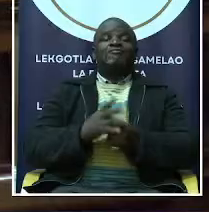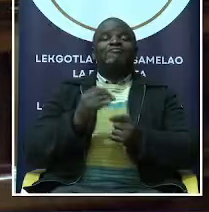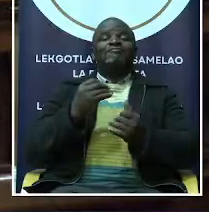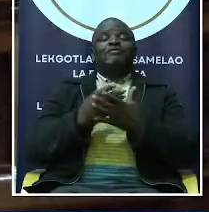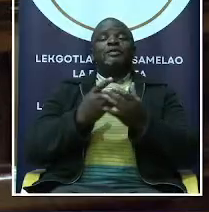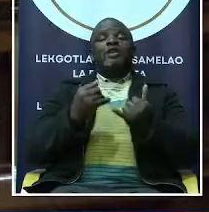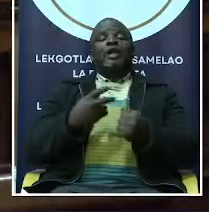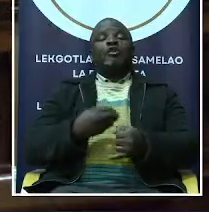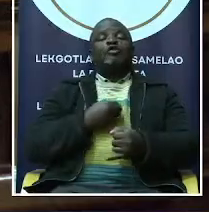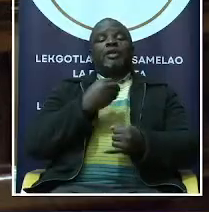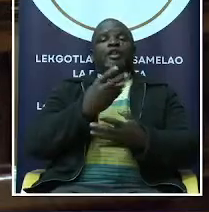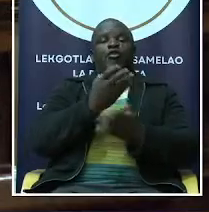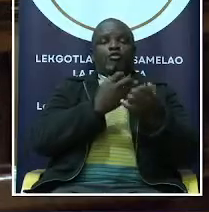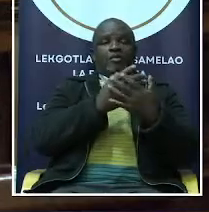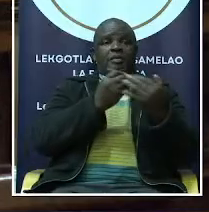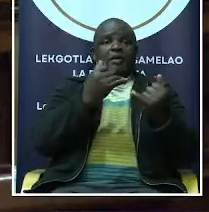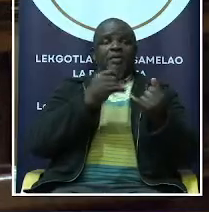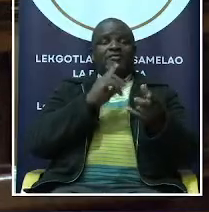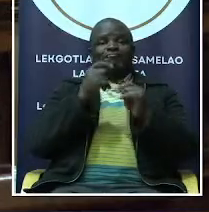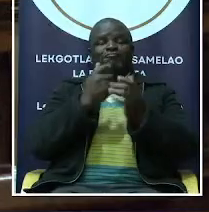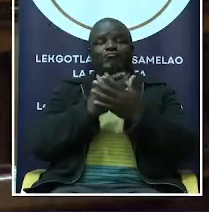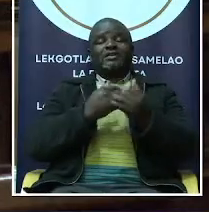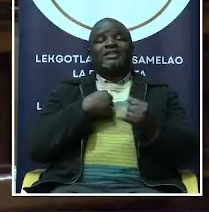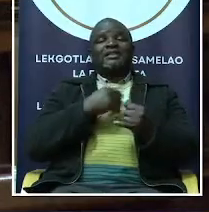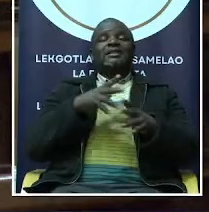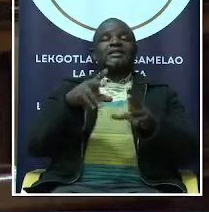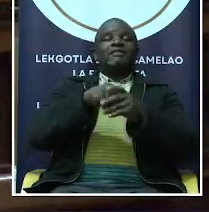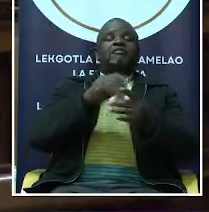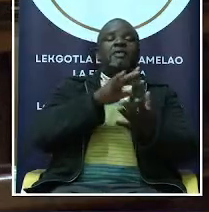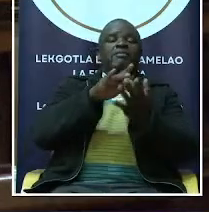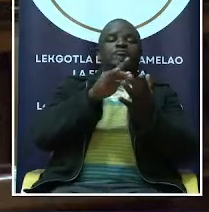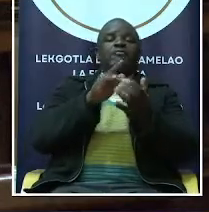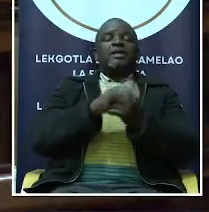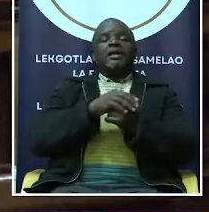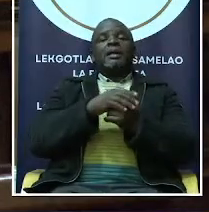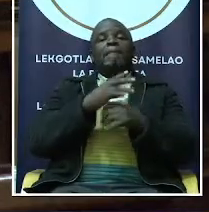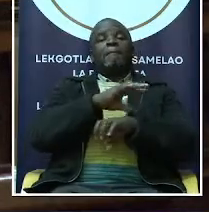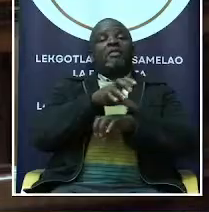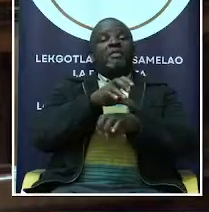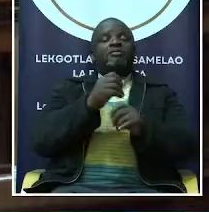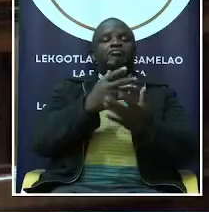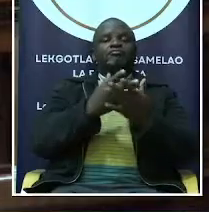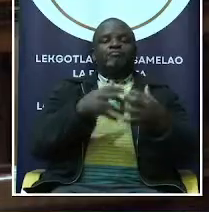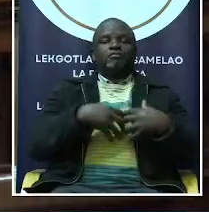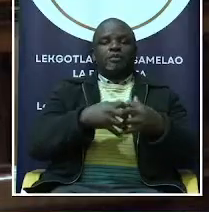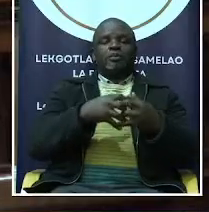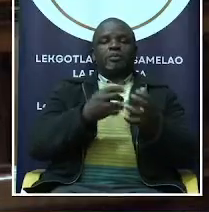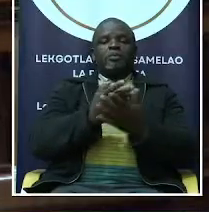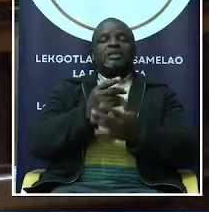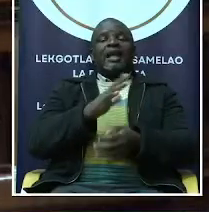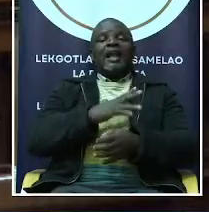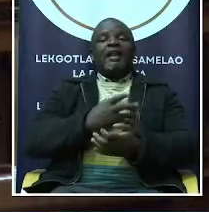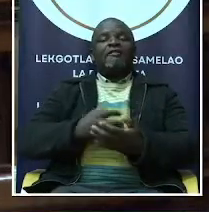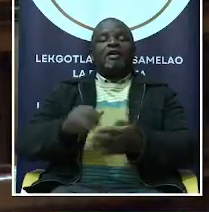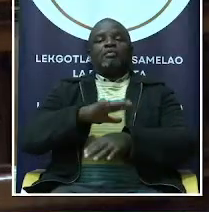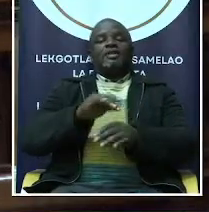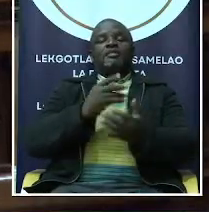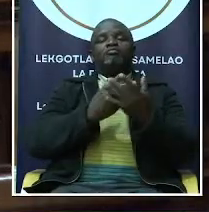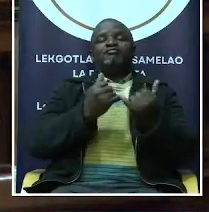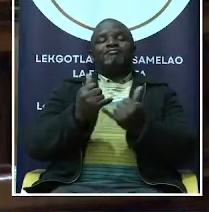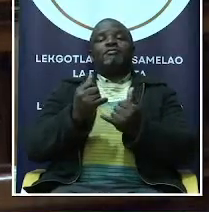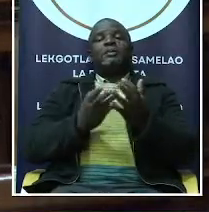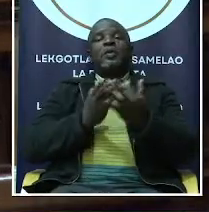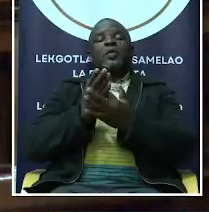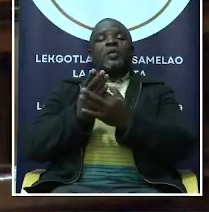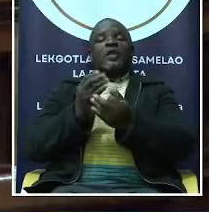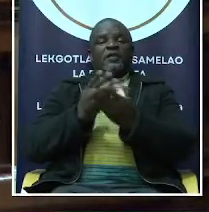Institutionalizing youth economic empowerment, the province can create a supportive environment for young people to participate